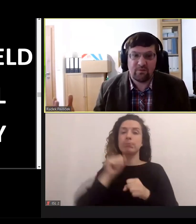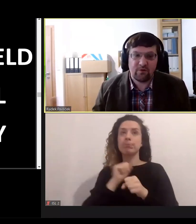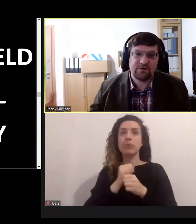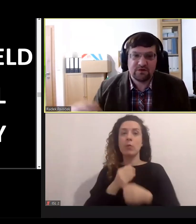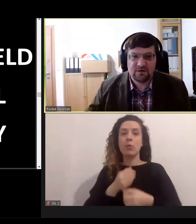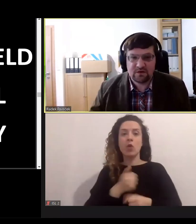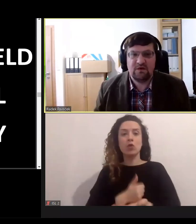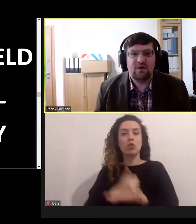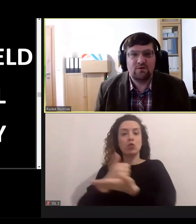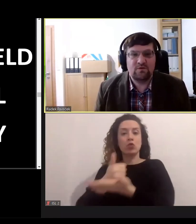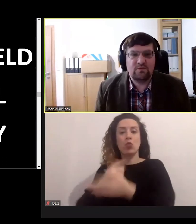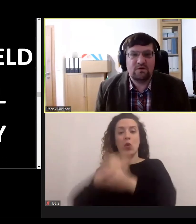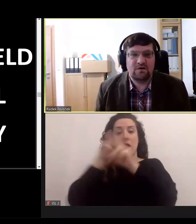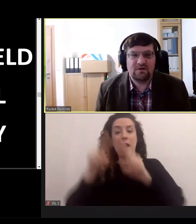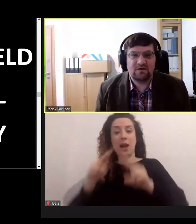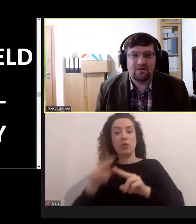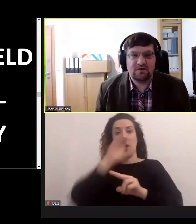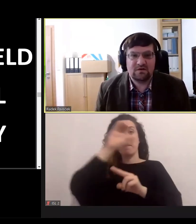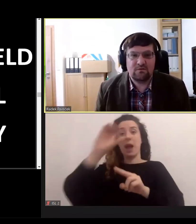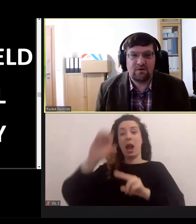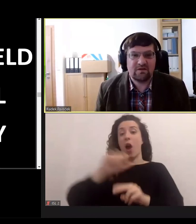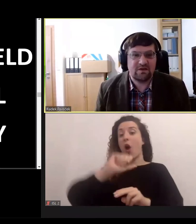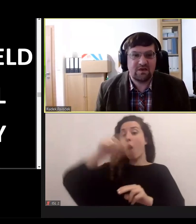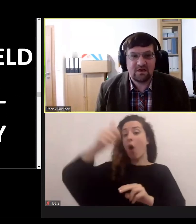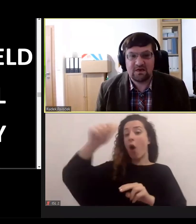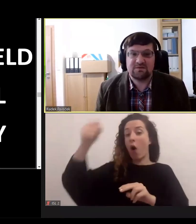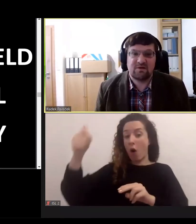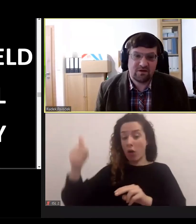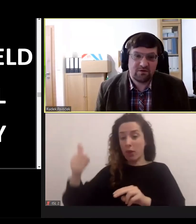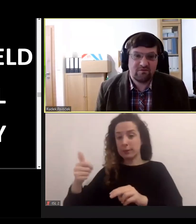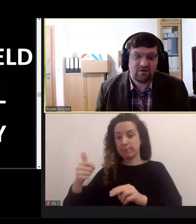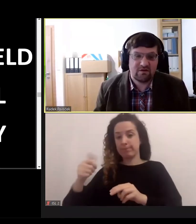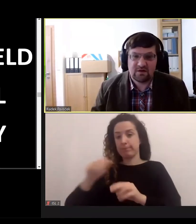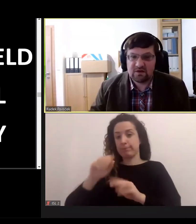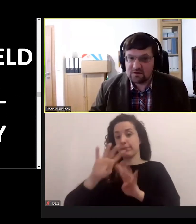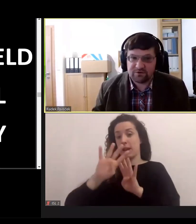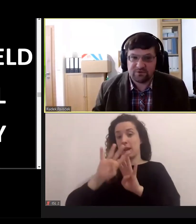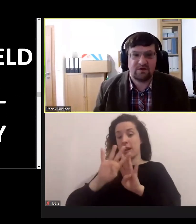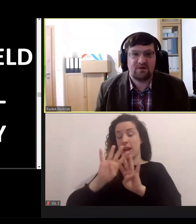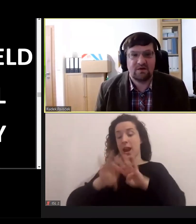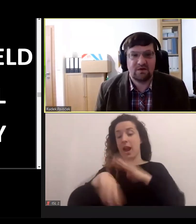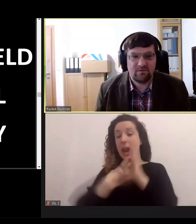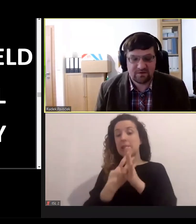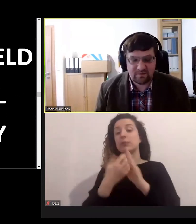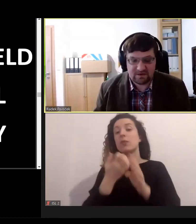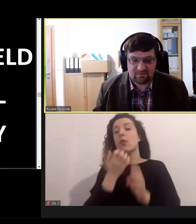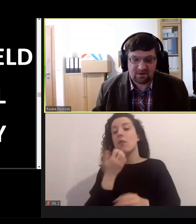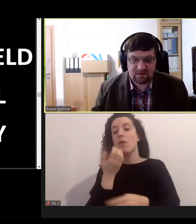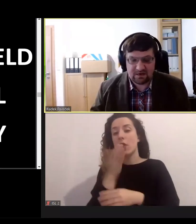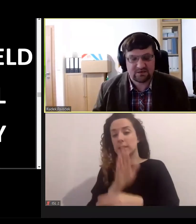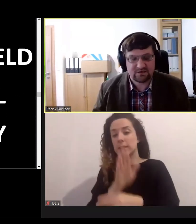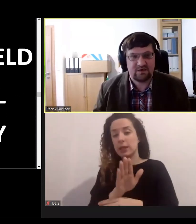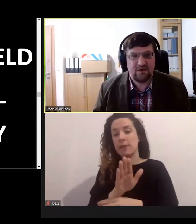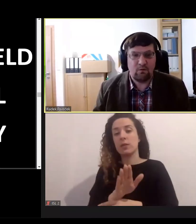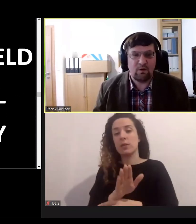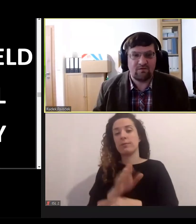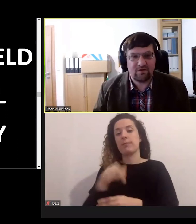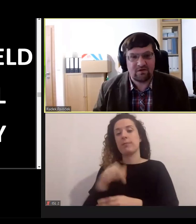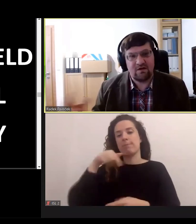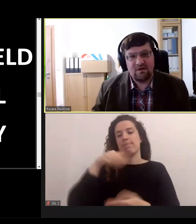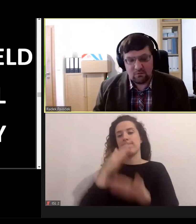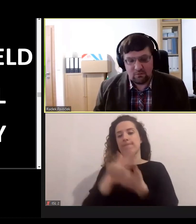there is a rector's directive regarding the accessibility of study at Masaryk University, which